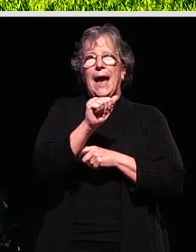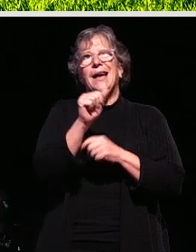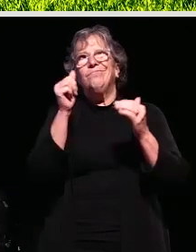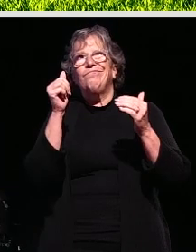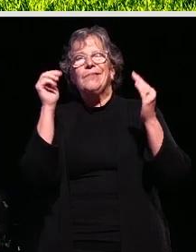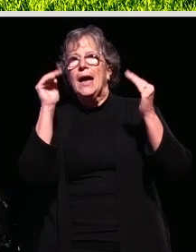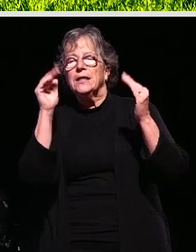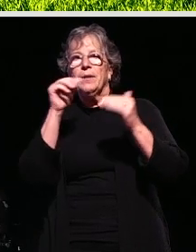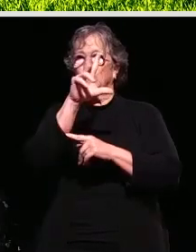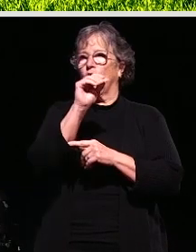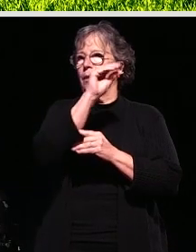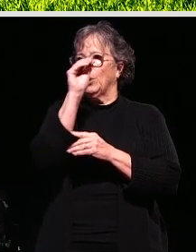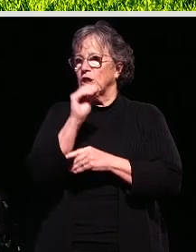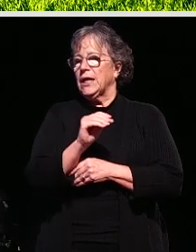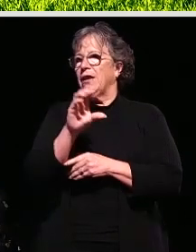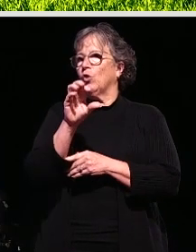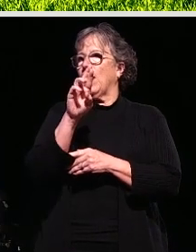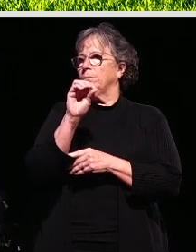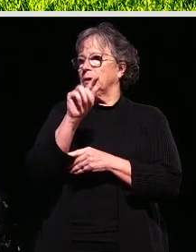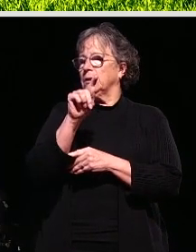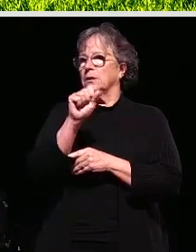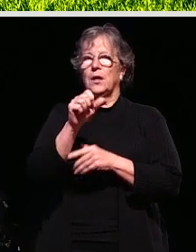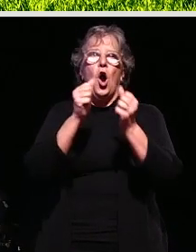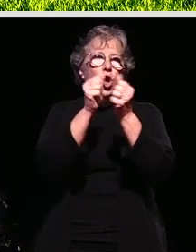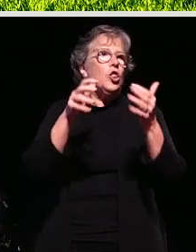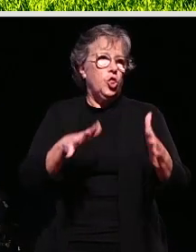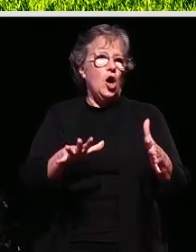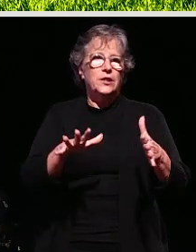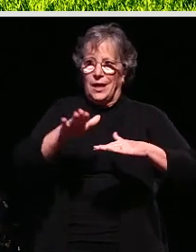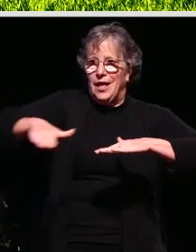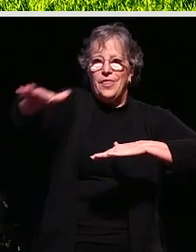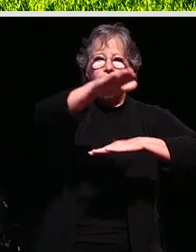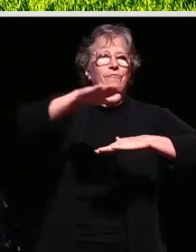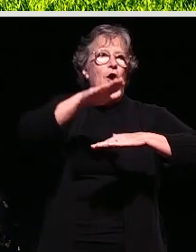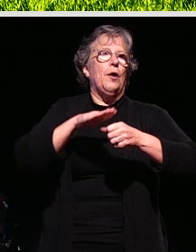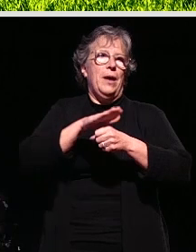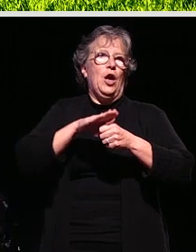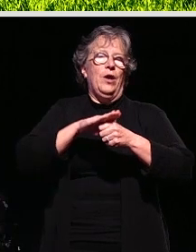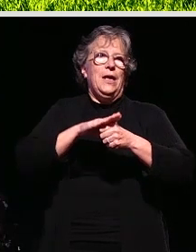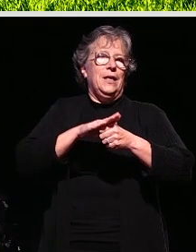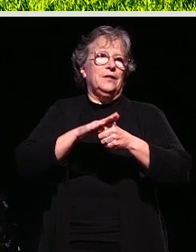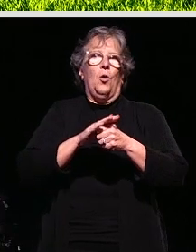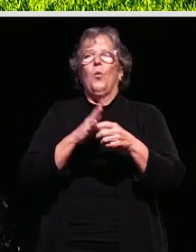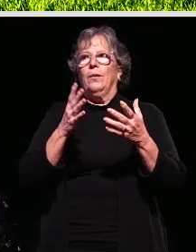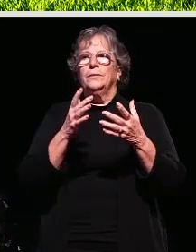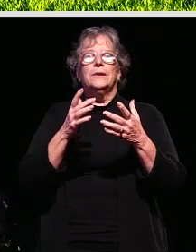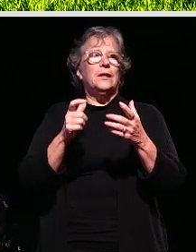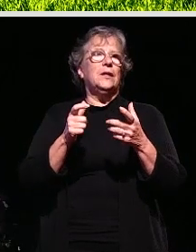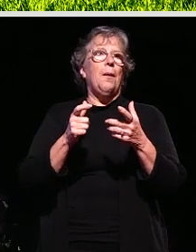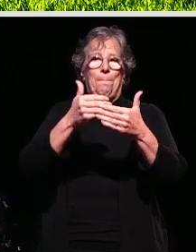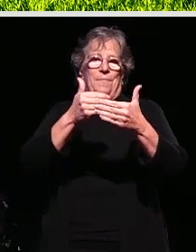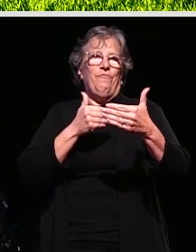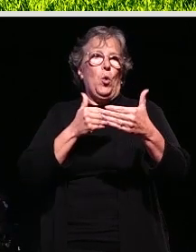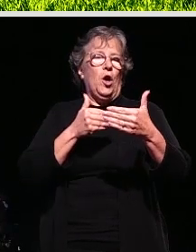crops are lost in the farm field, particularly in high value, highly perishable horticulture crops, before they even leave the farm gate,